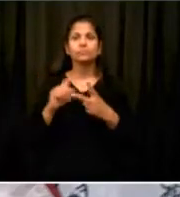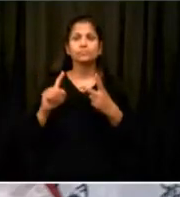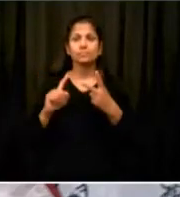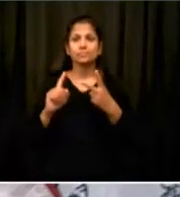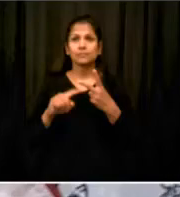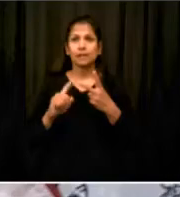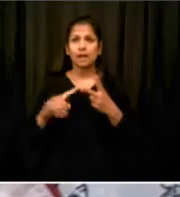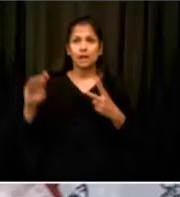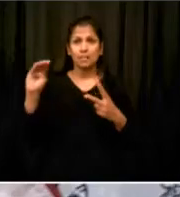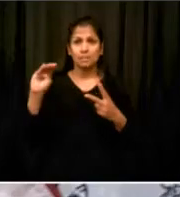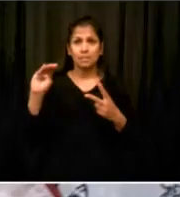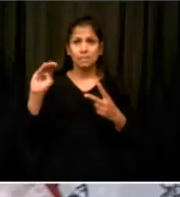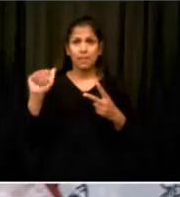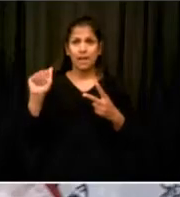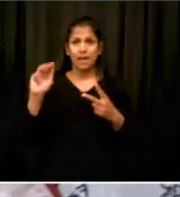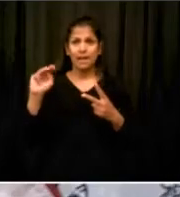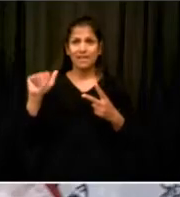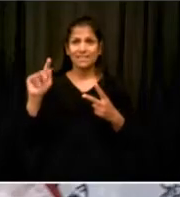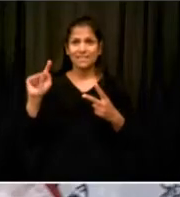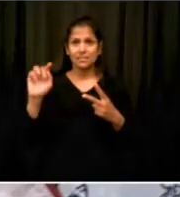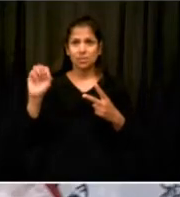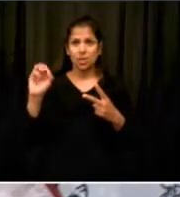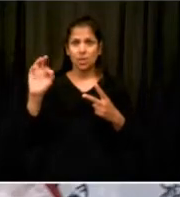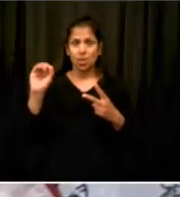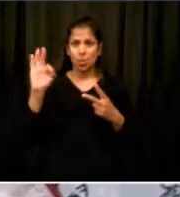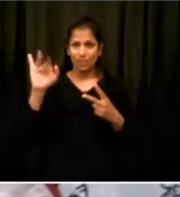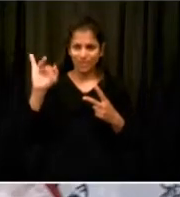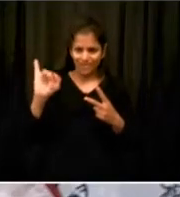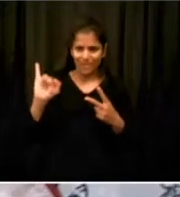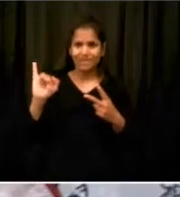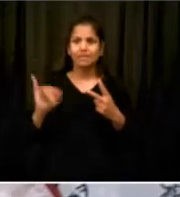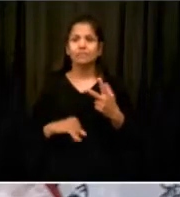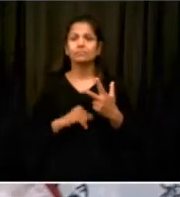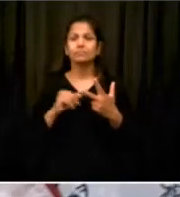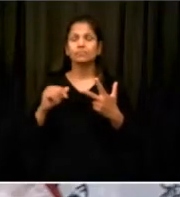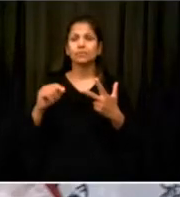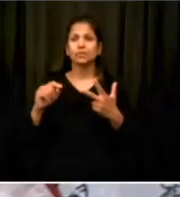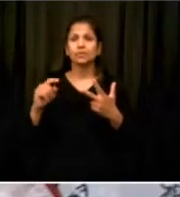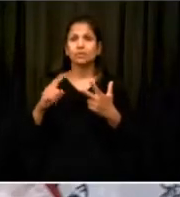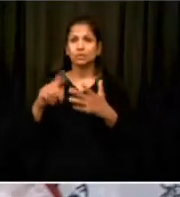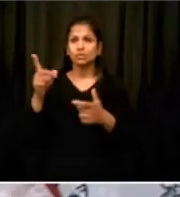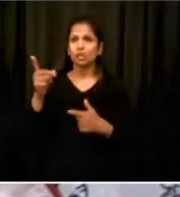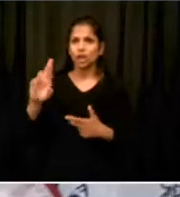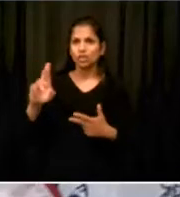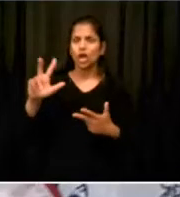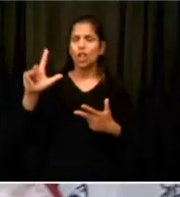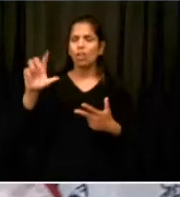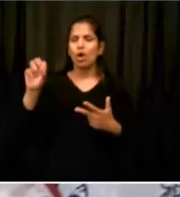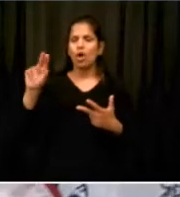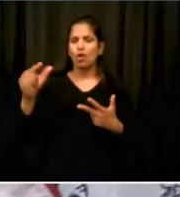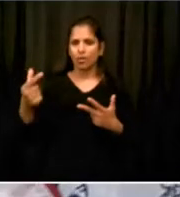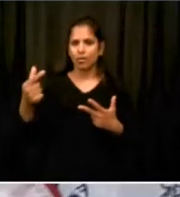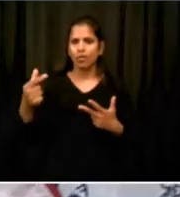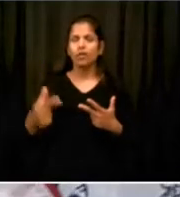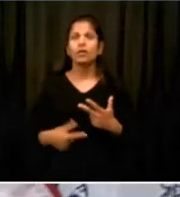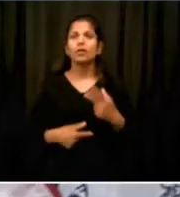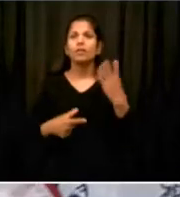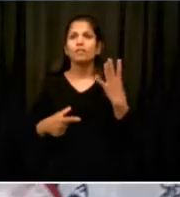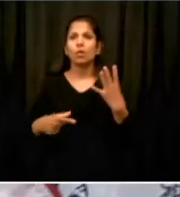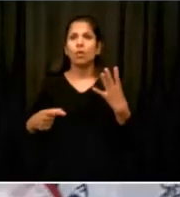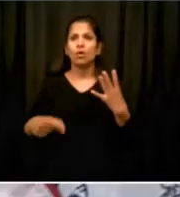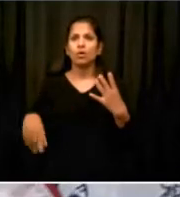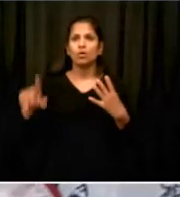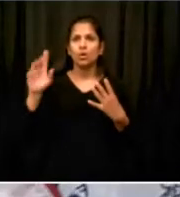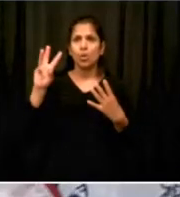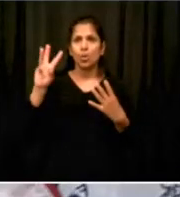Long, Laura Wood, Special Counsel of Democracy NYC, and Senior Advisor Dr. Varma. With that, I will start